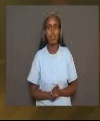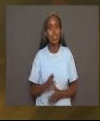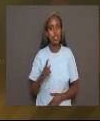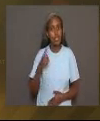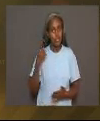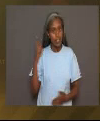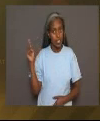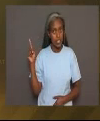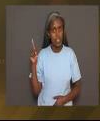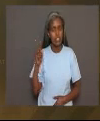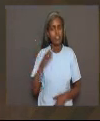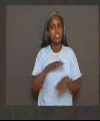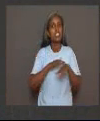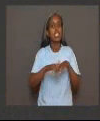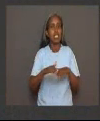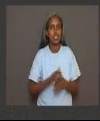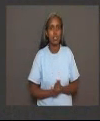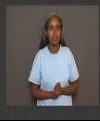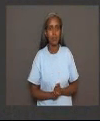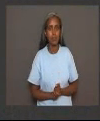Here is the gradient.